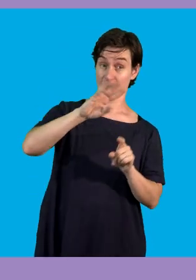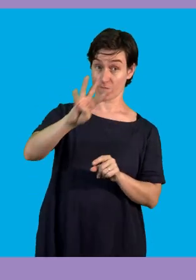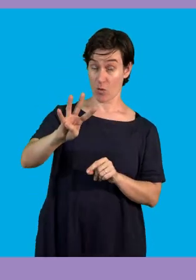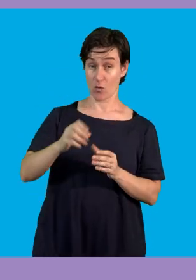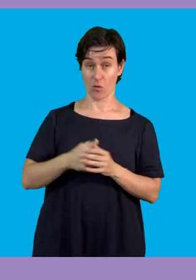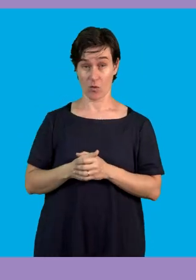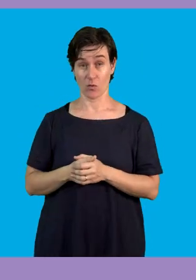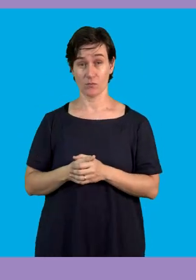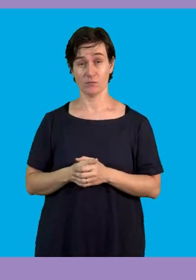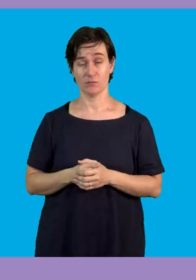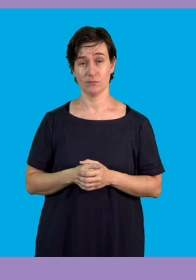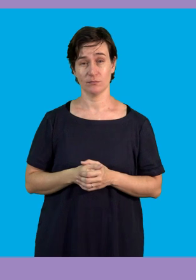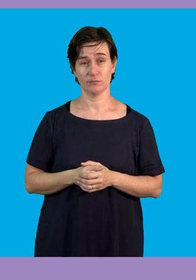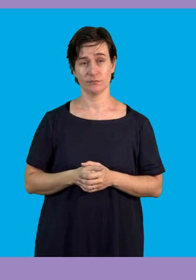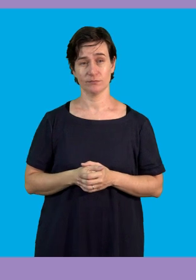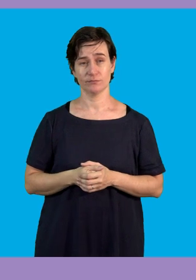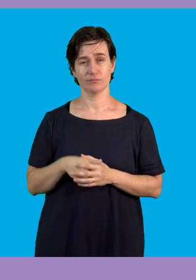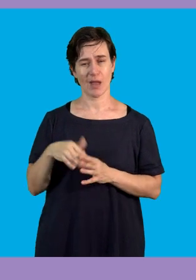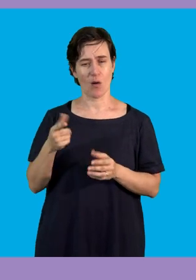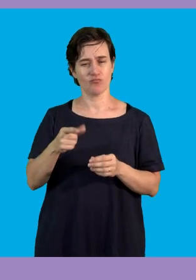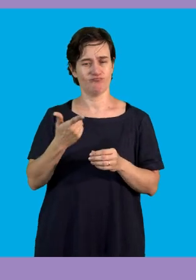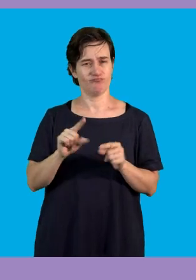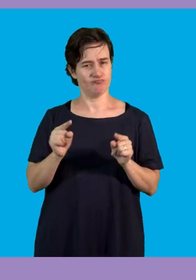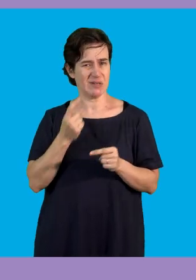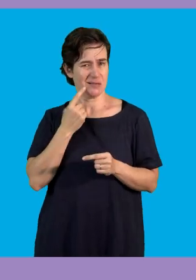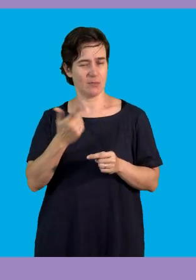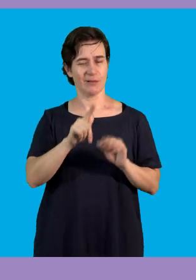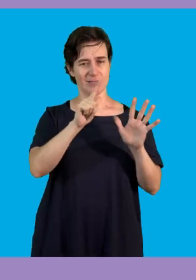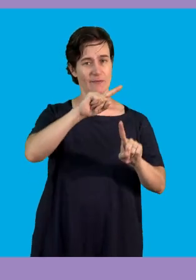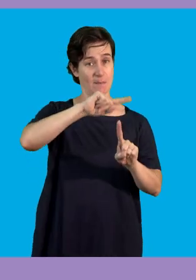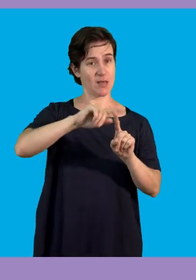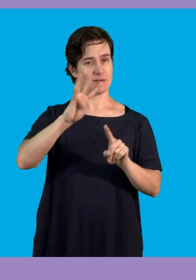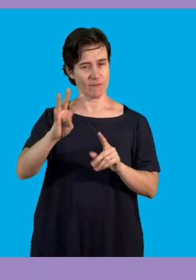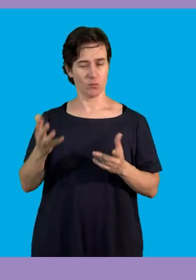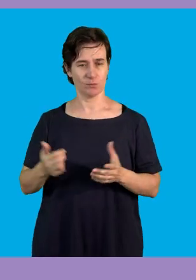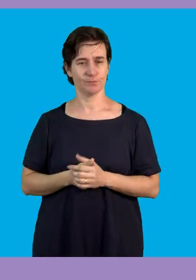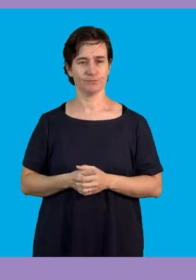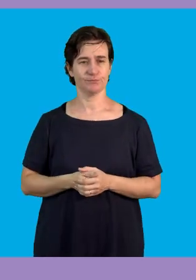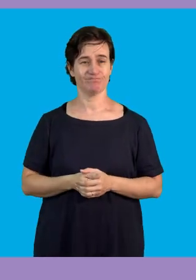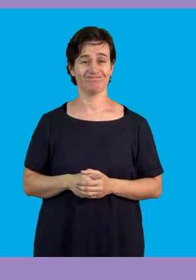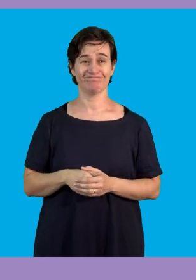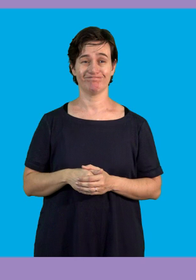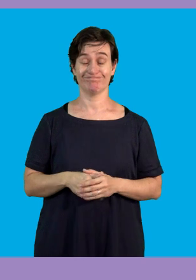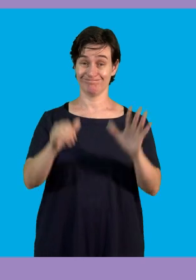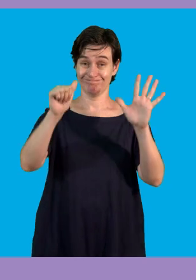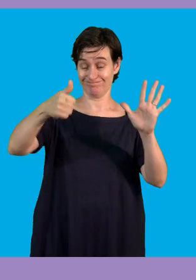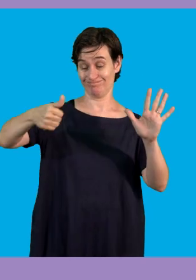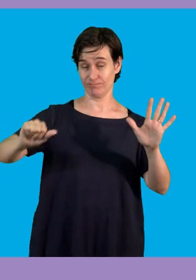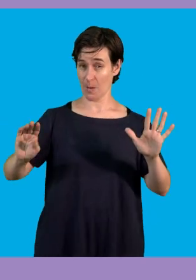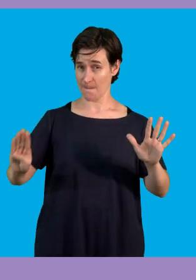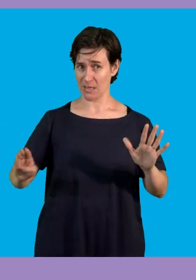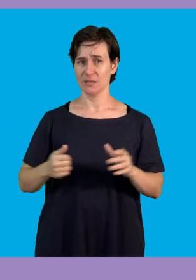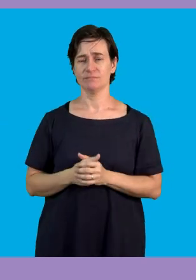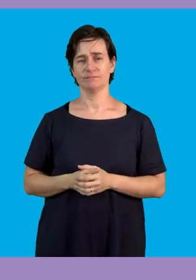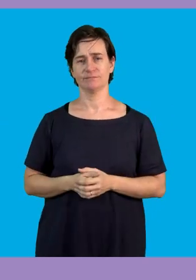be 7 plus 4. That's how we write an expression in that question. Now, the next